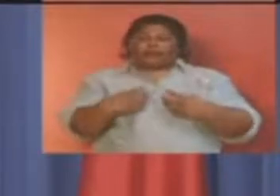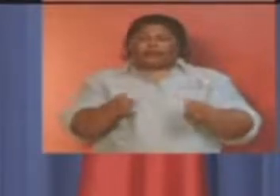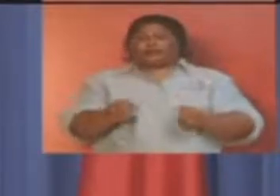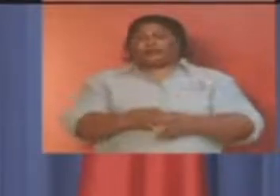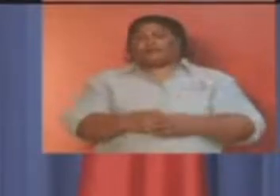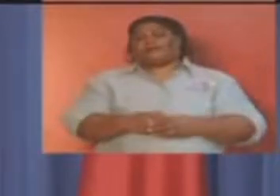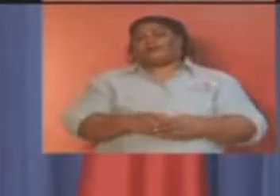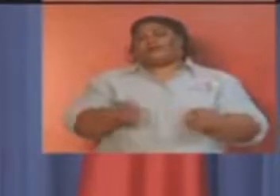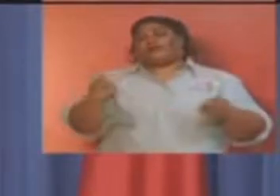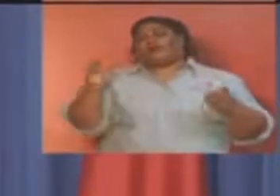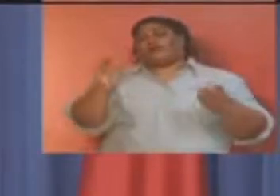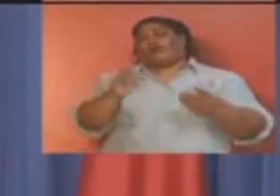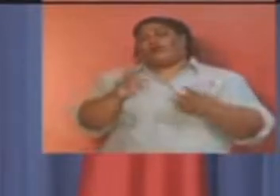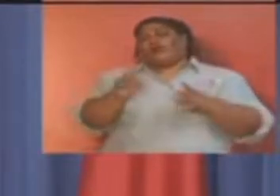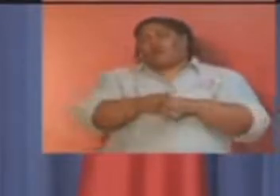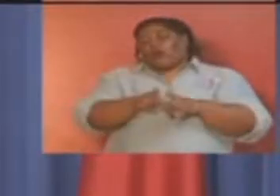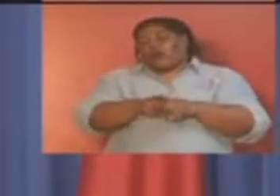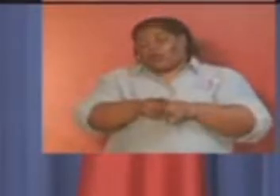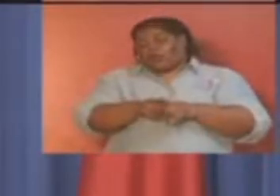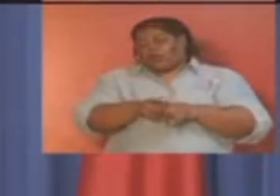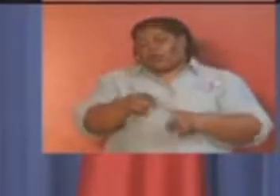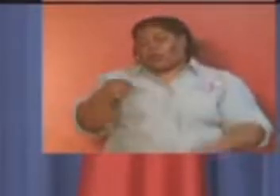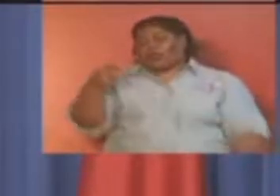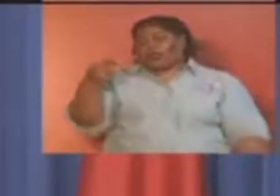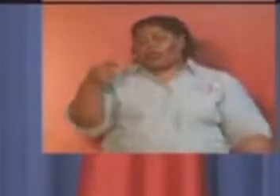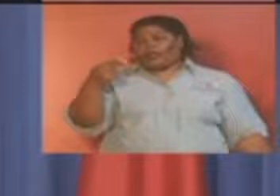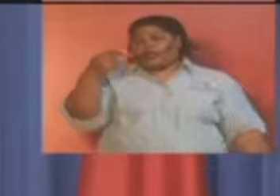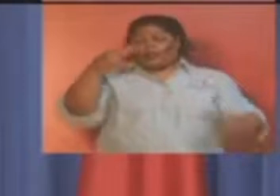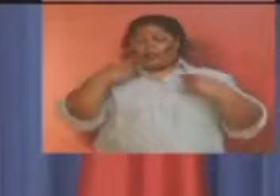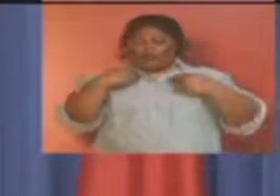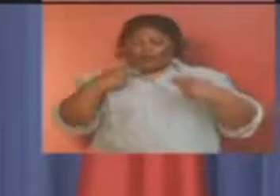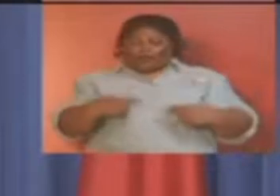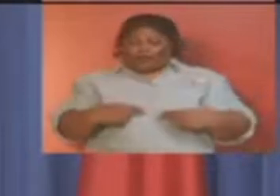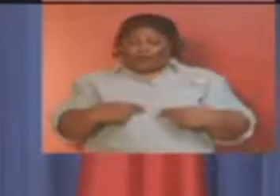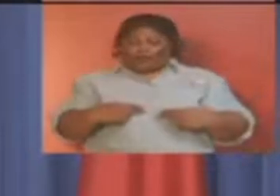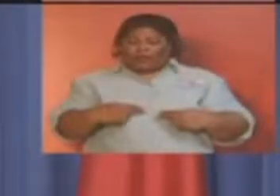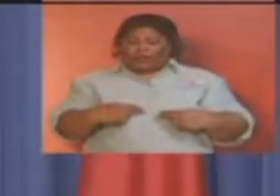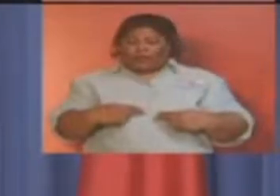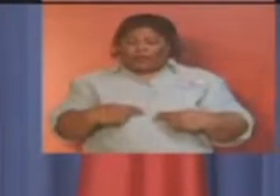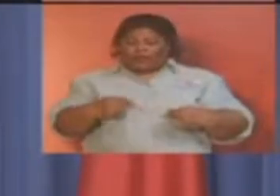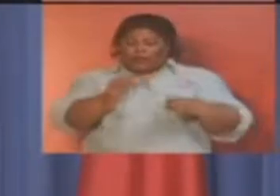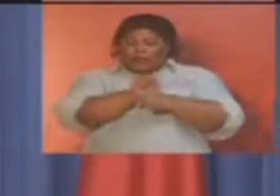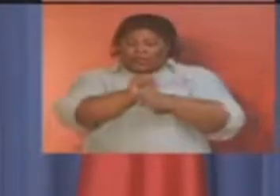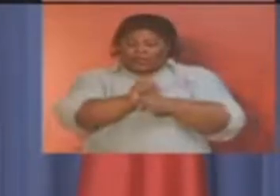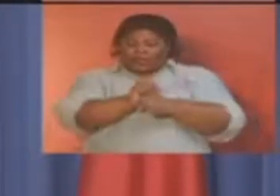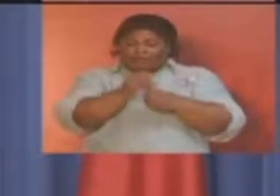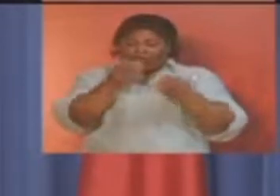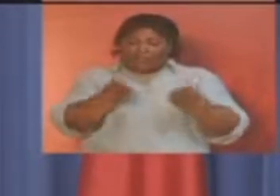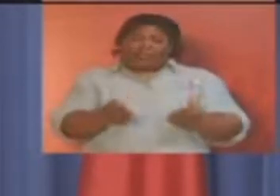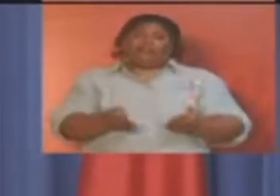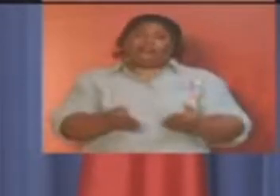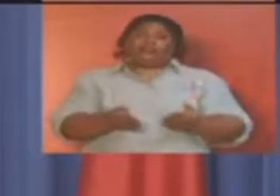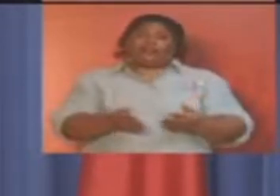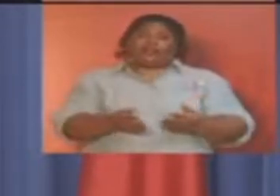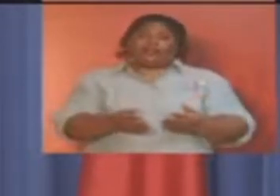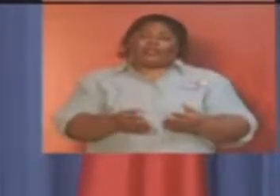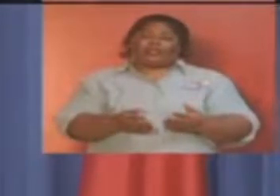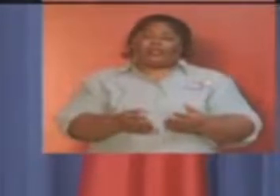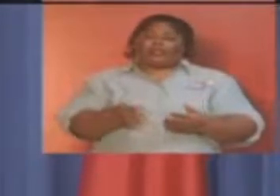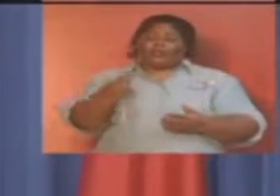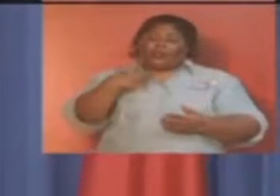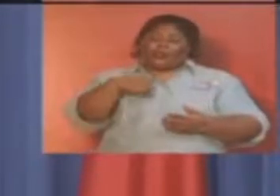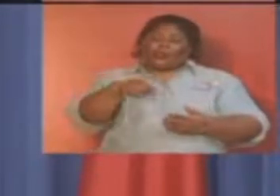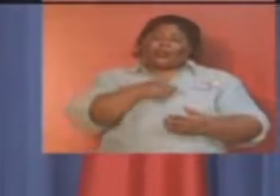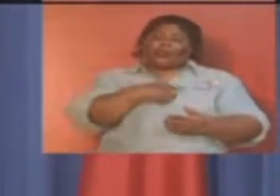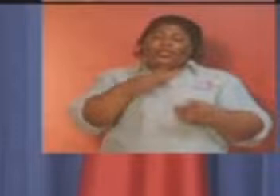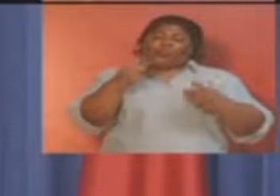in terms of human resource capacity, the Defence Force, we have been in contact with the Defence Force, and they are willing to provide some support by way of